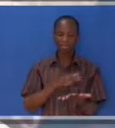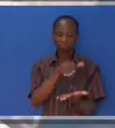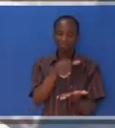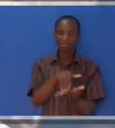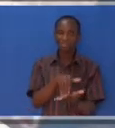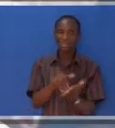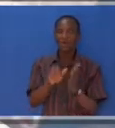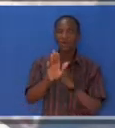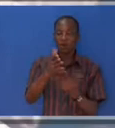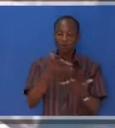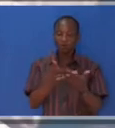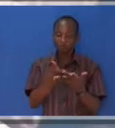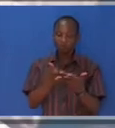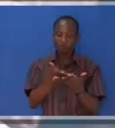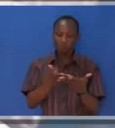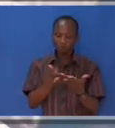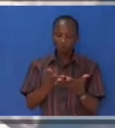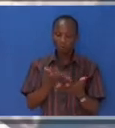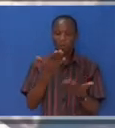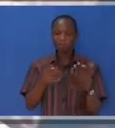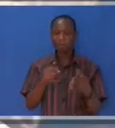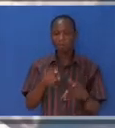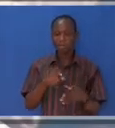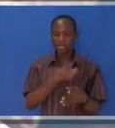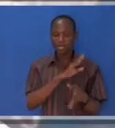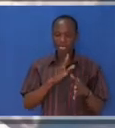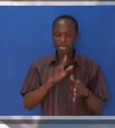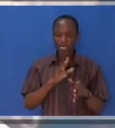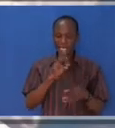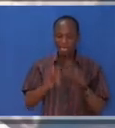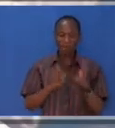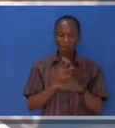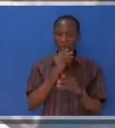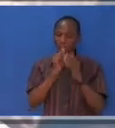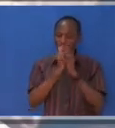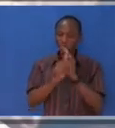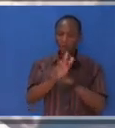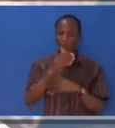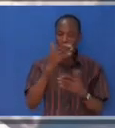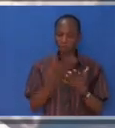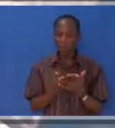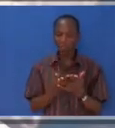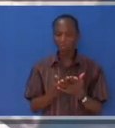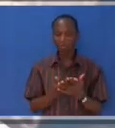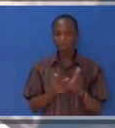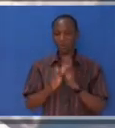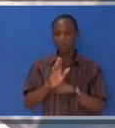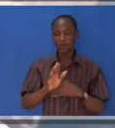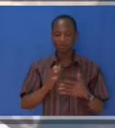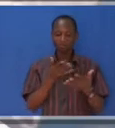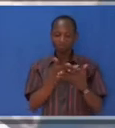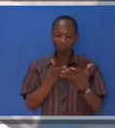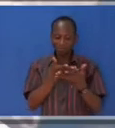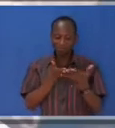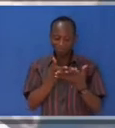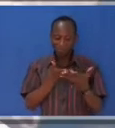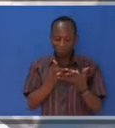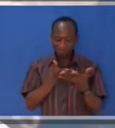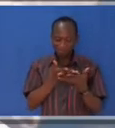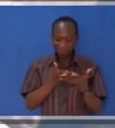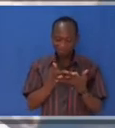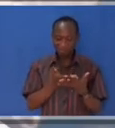wansum yankopon ye do fa sa nsone ye mfimfim bia ho a ko si se obesa kira